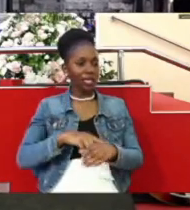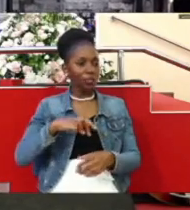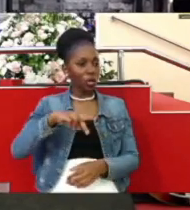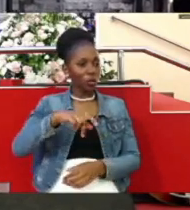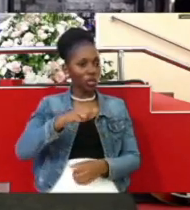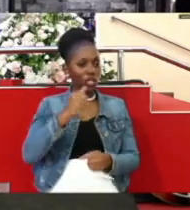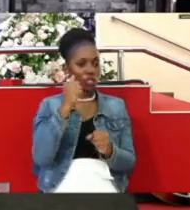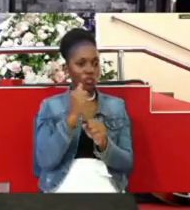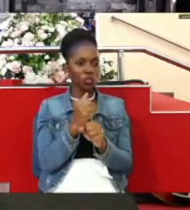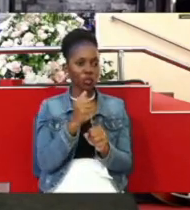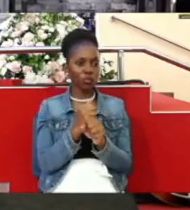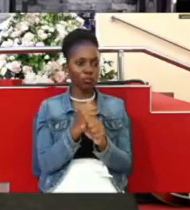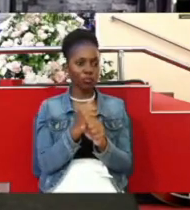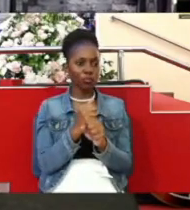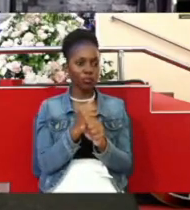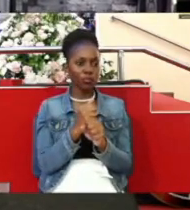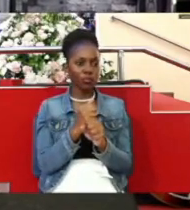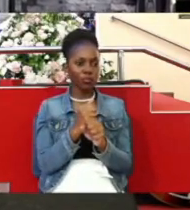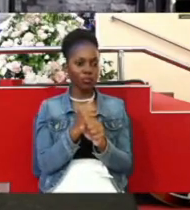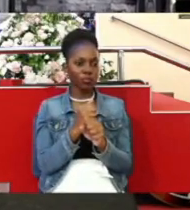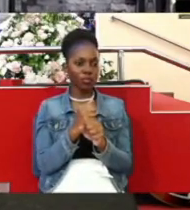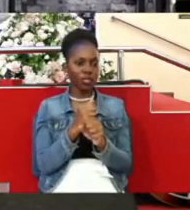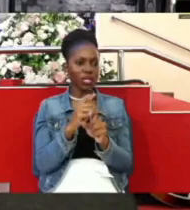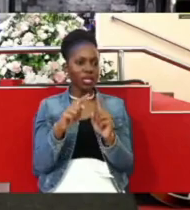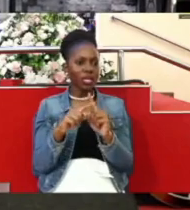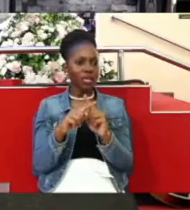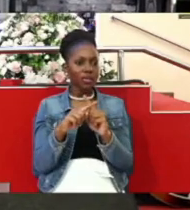Instead of the quarrels from your boss,